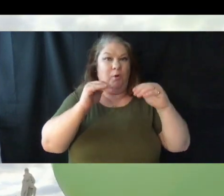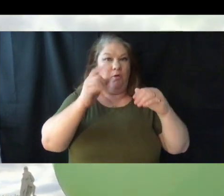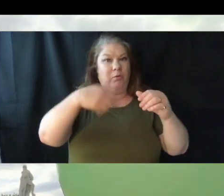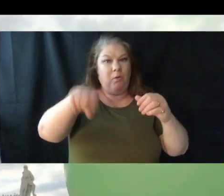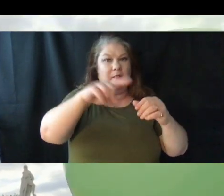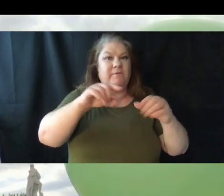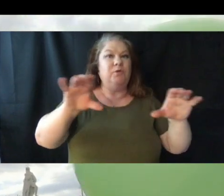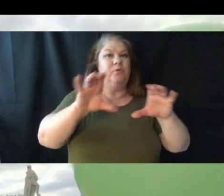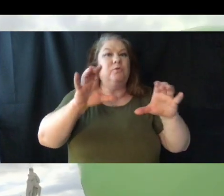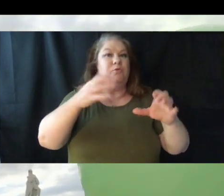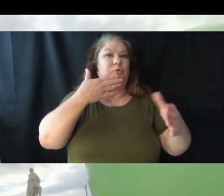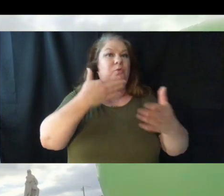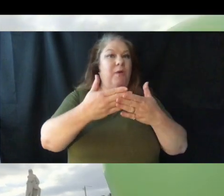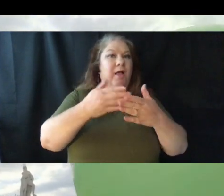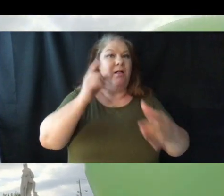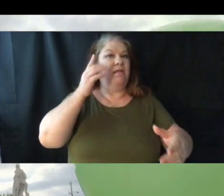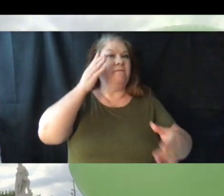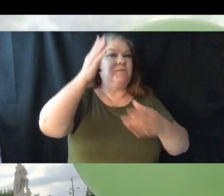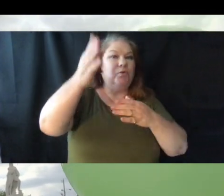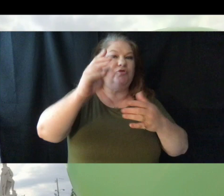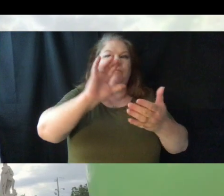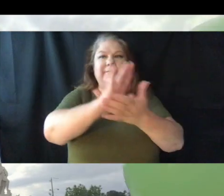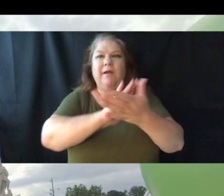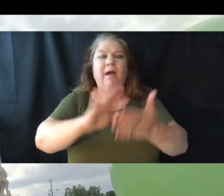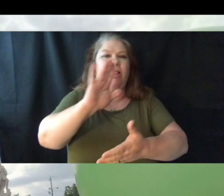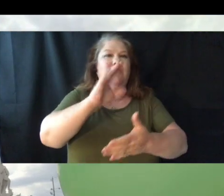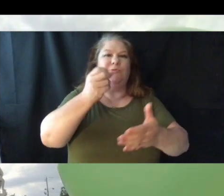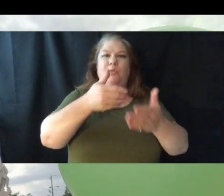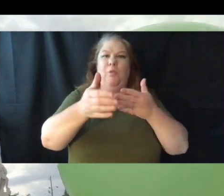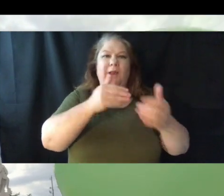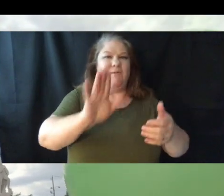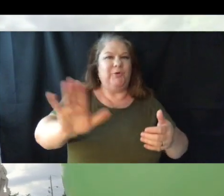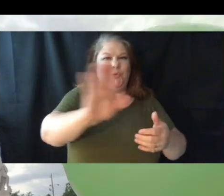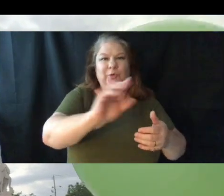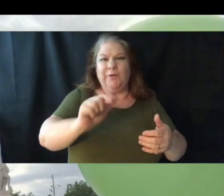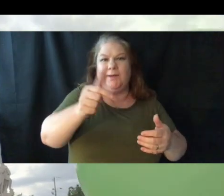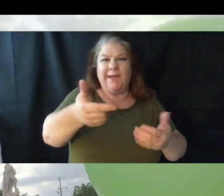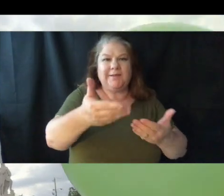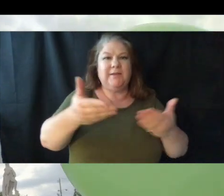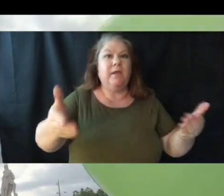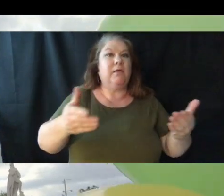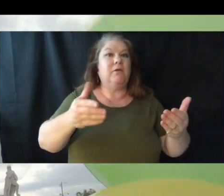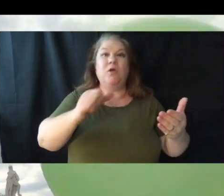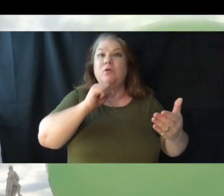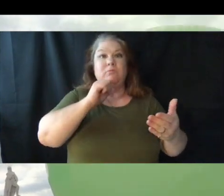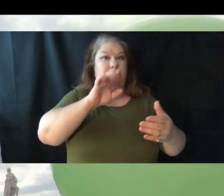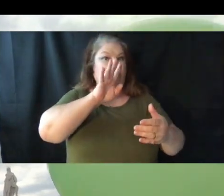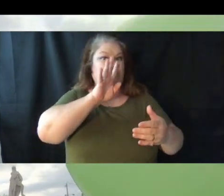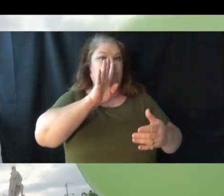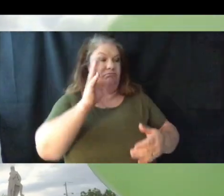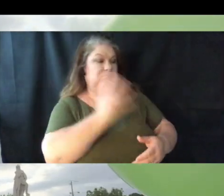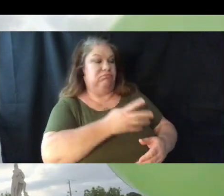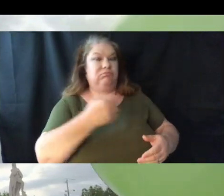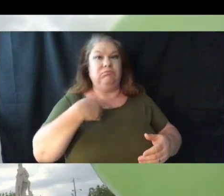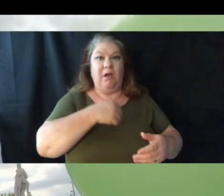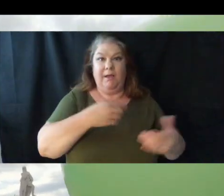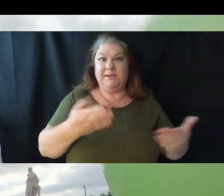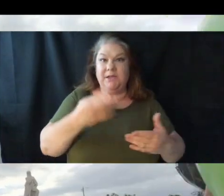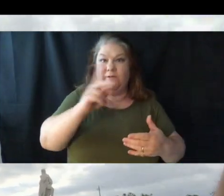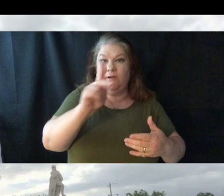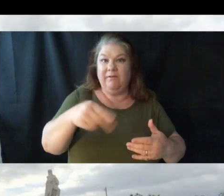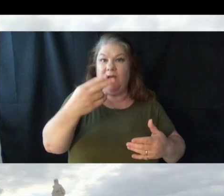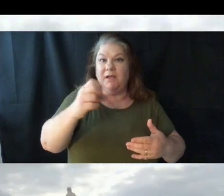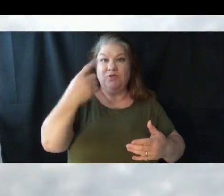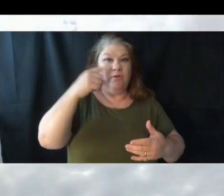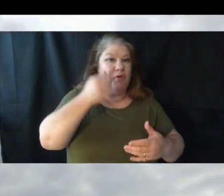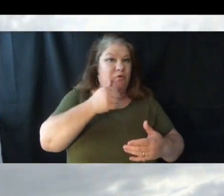Hope all of you do well in your college endeavors or wherever you're going after this. Don't forget to all of us back here at Philadelphia